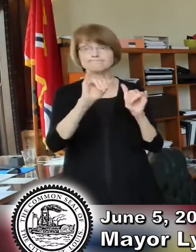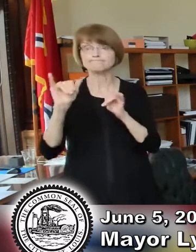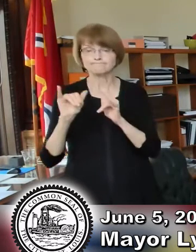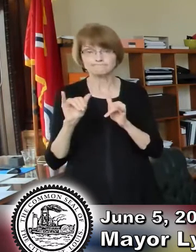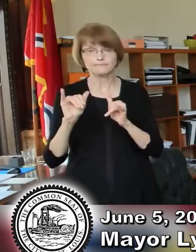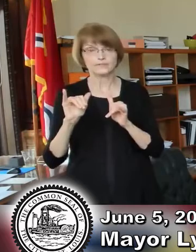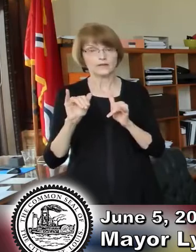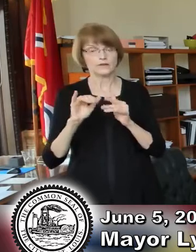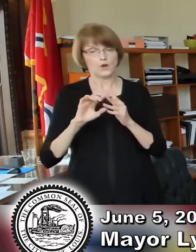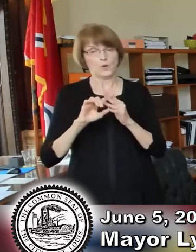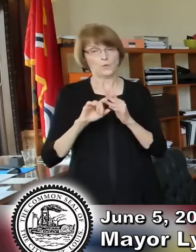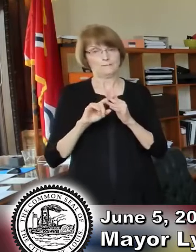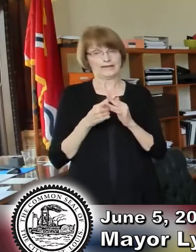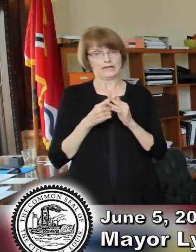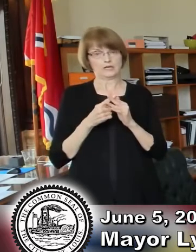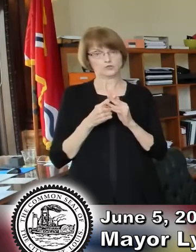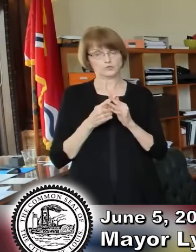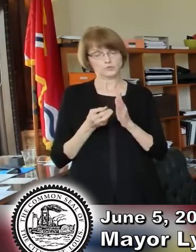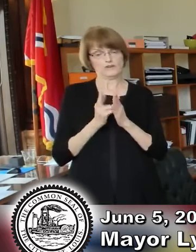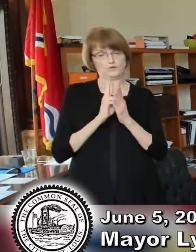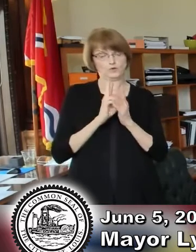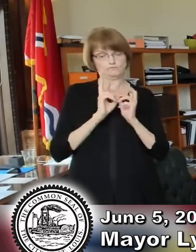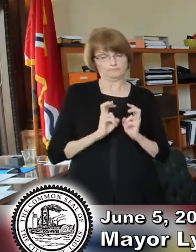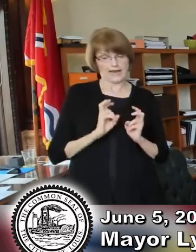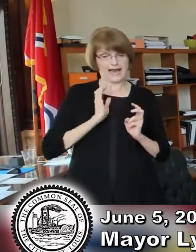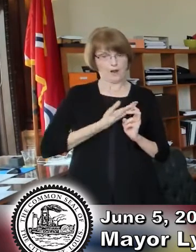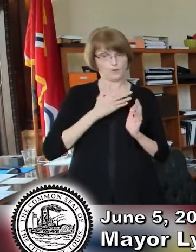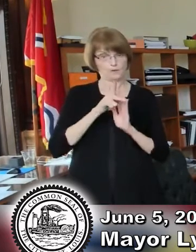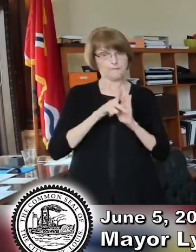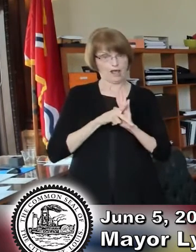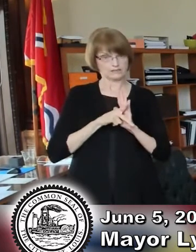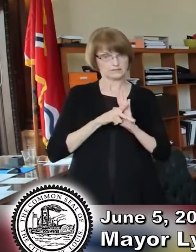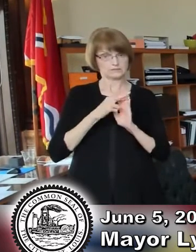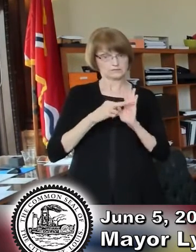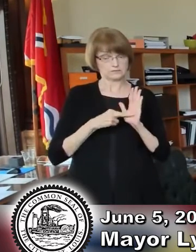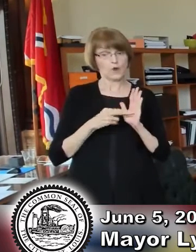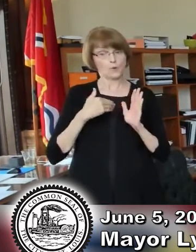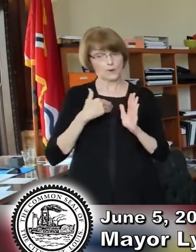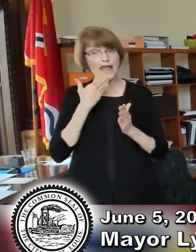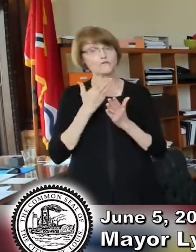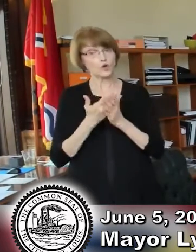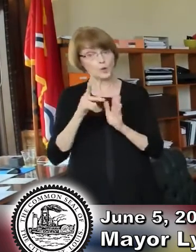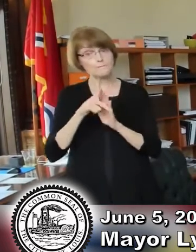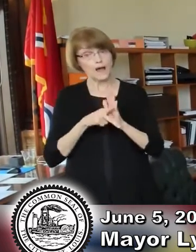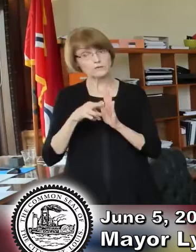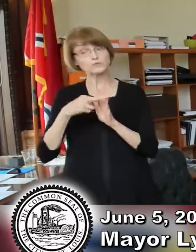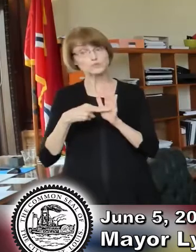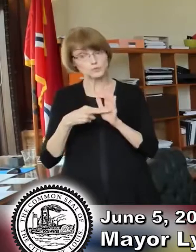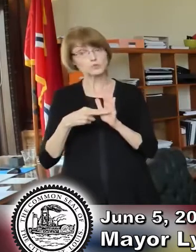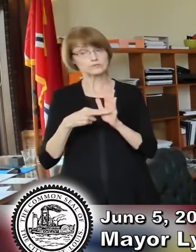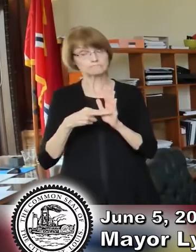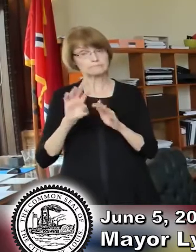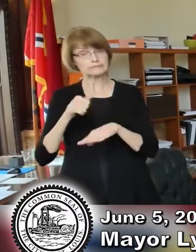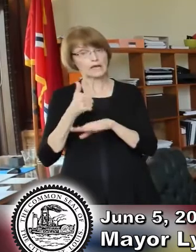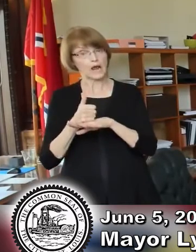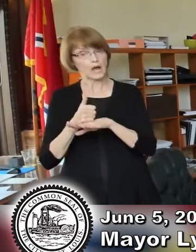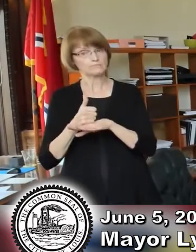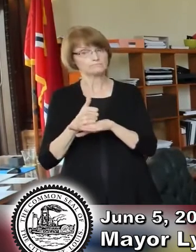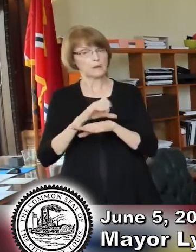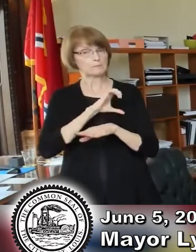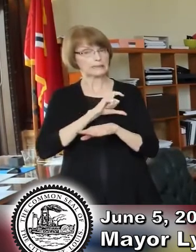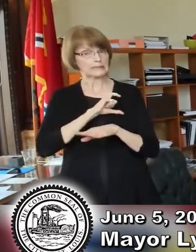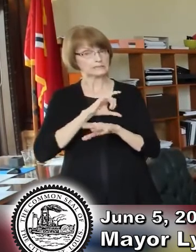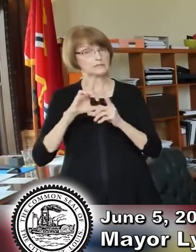are beginning a review of our own policies. We have a lot of good policies in place in our police department already,